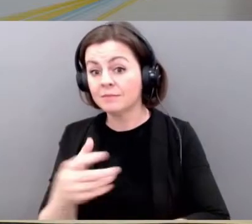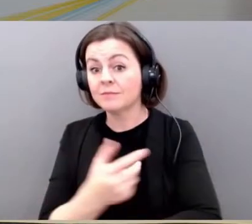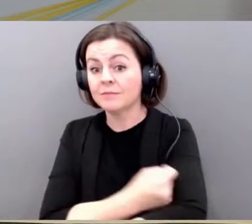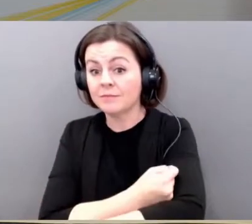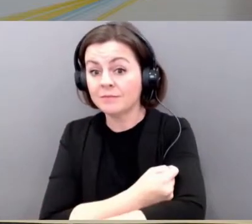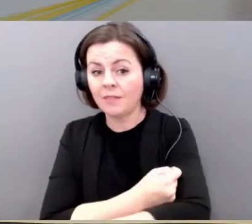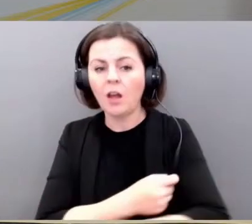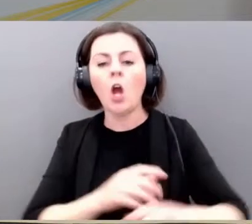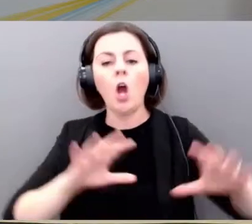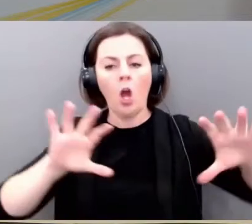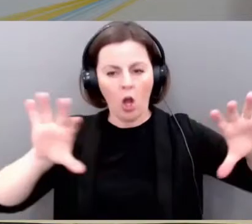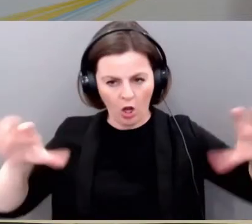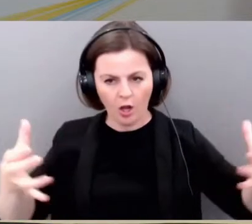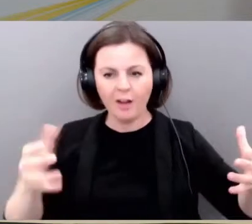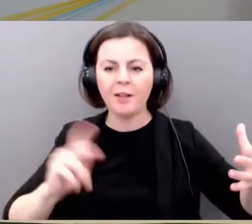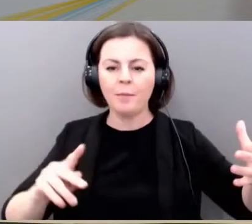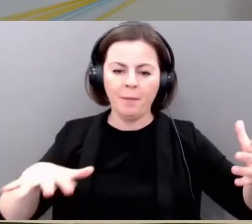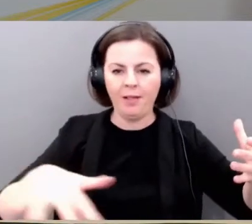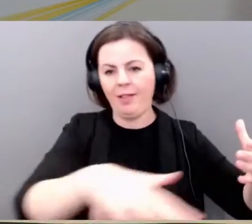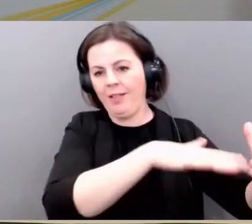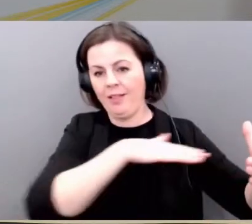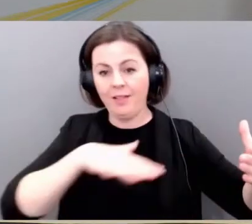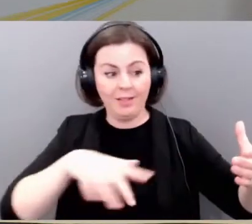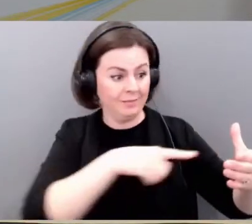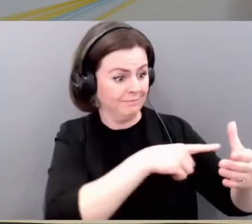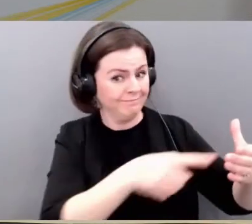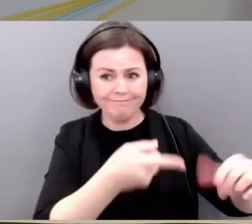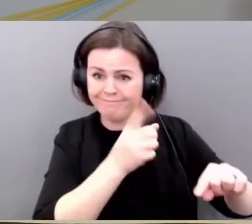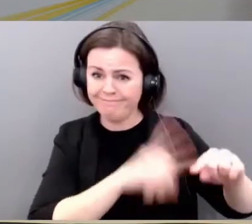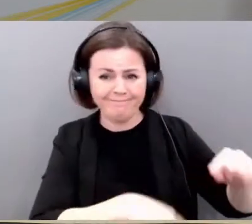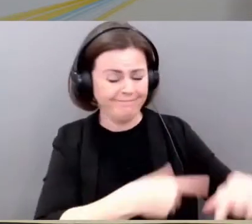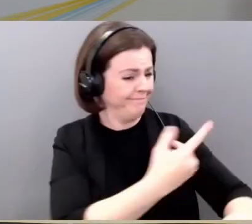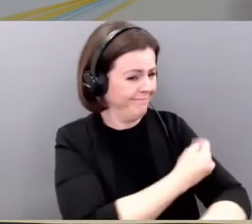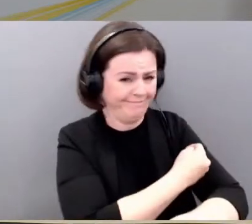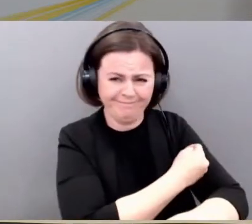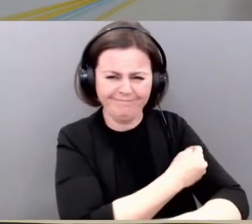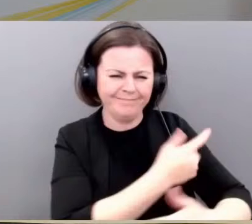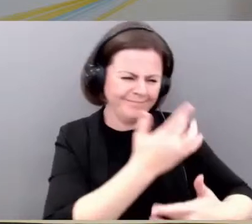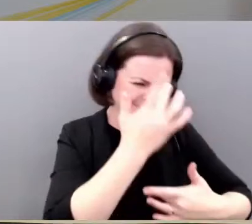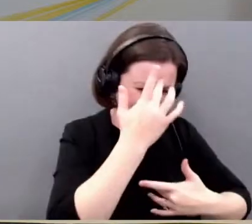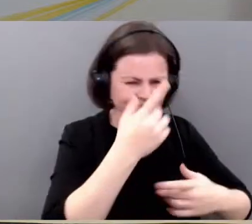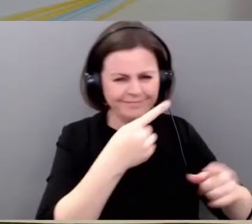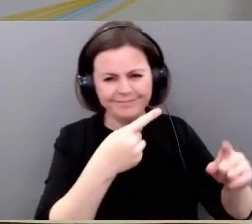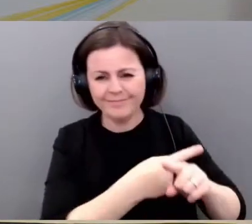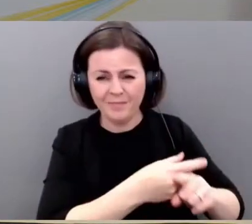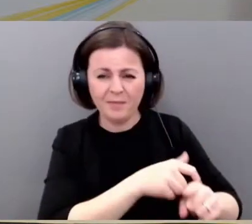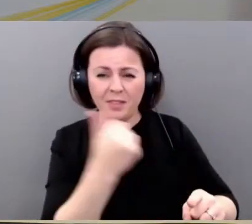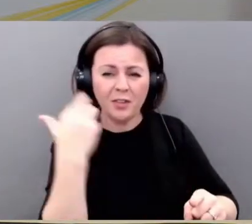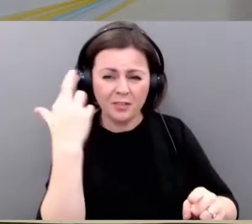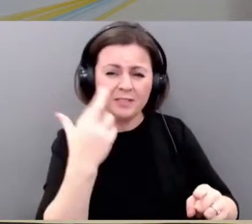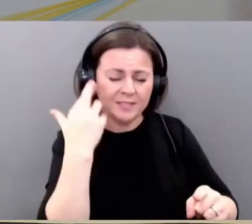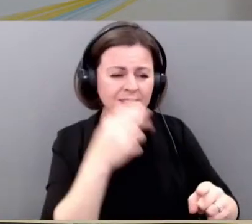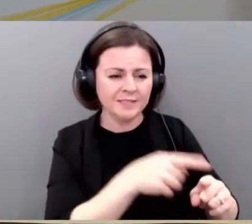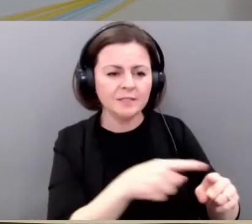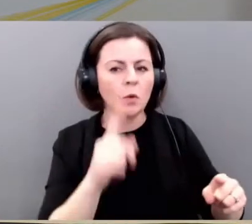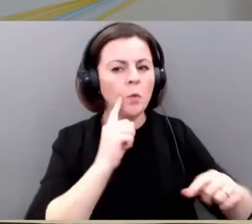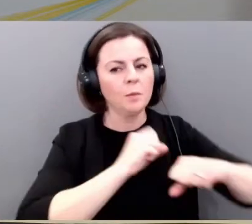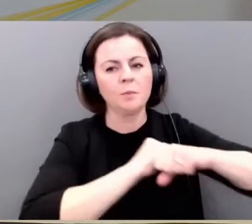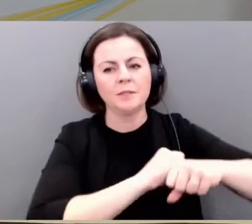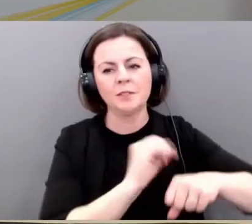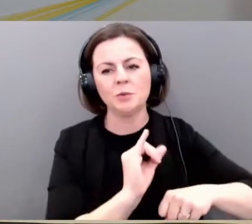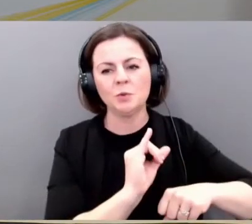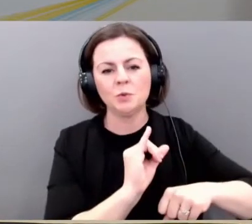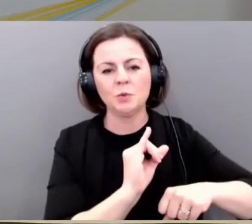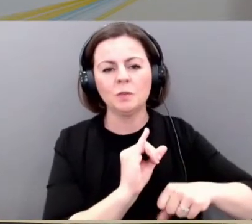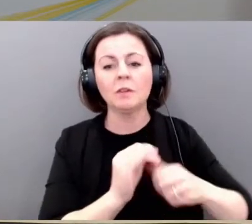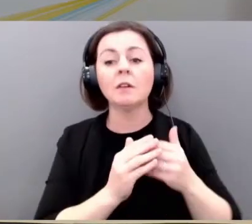able to be immunized. And this will allow all of us to maybe live a little differently at some point